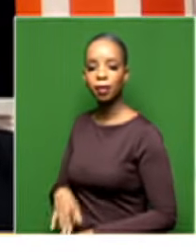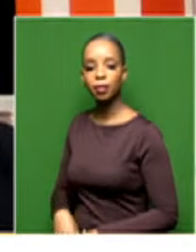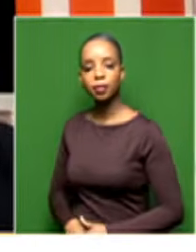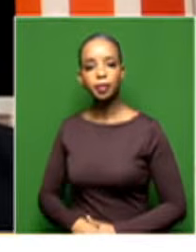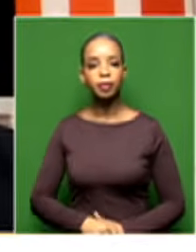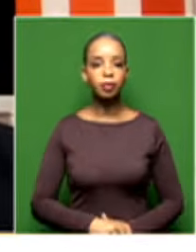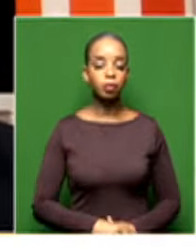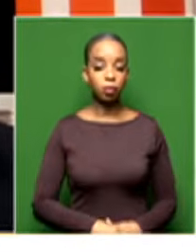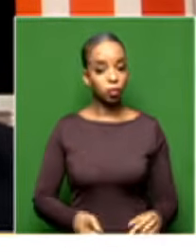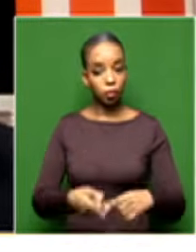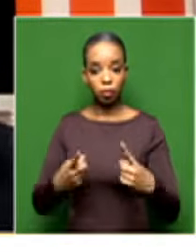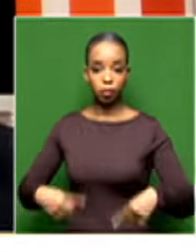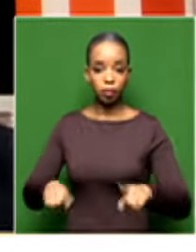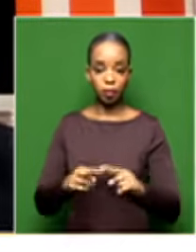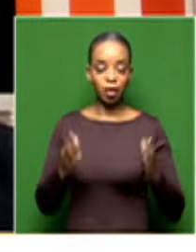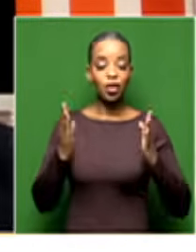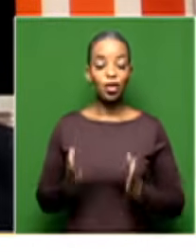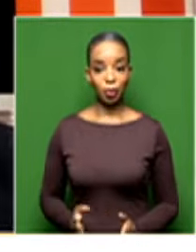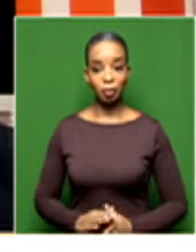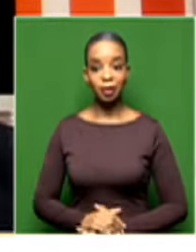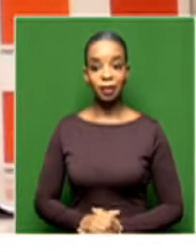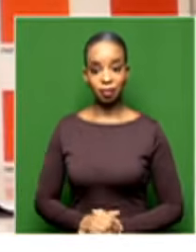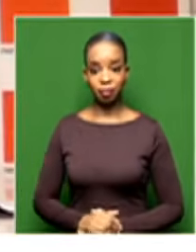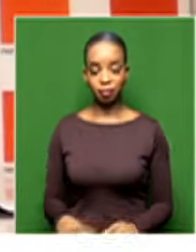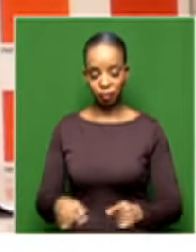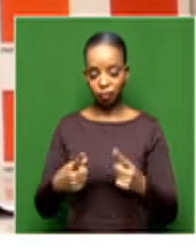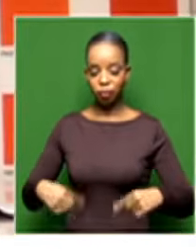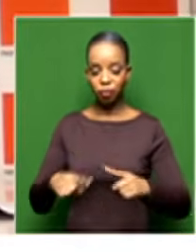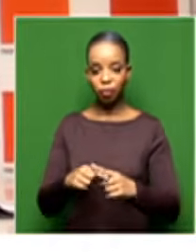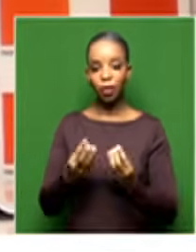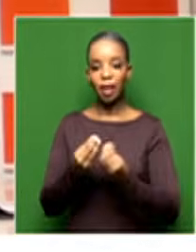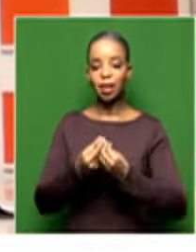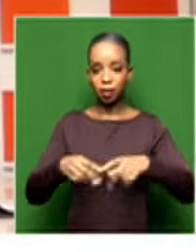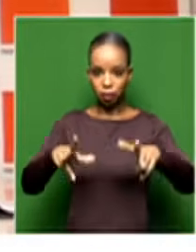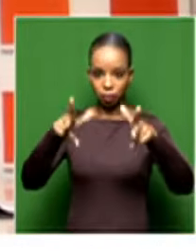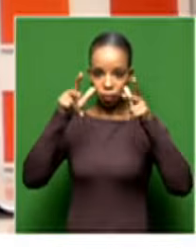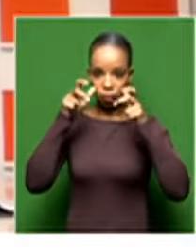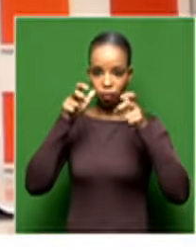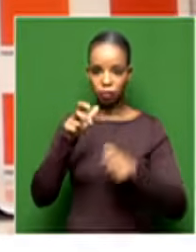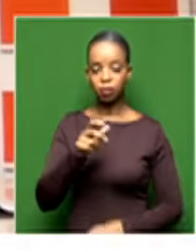Well, as humans, we're a visual